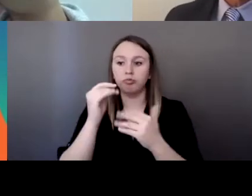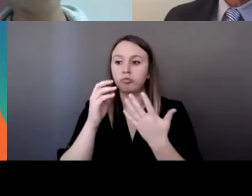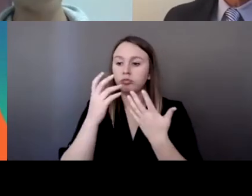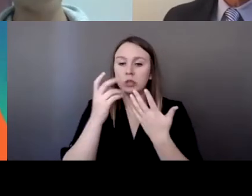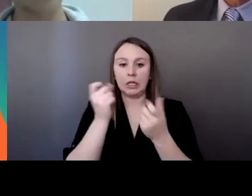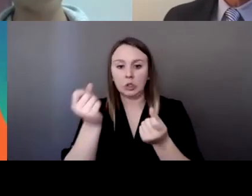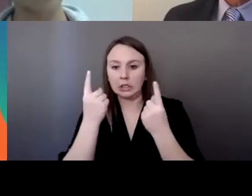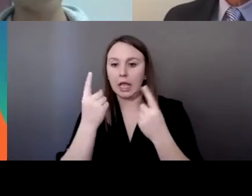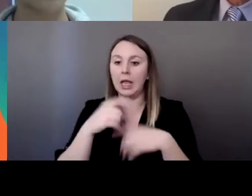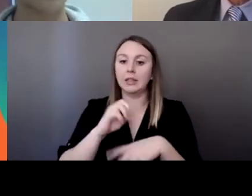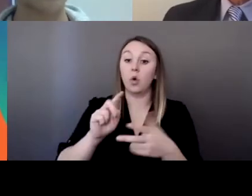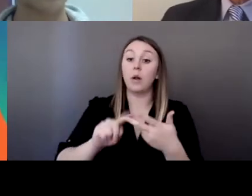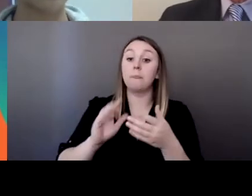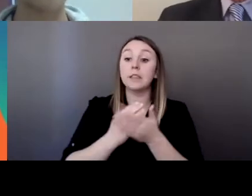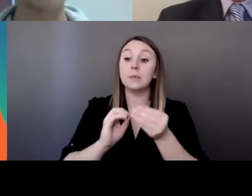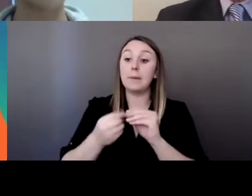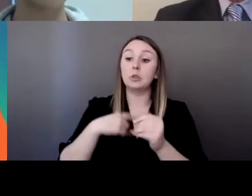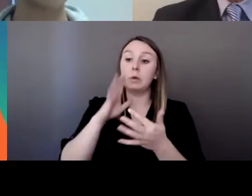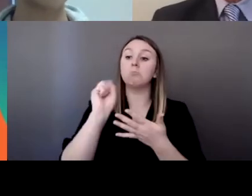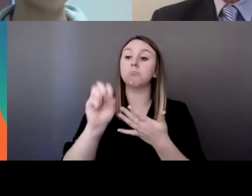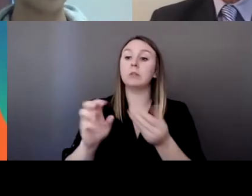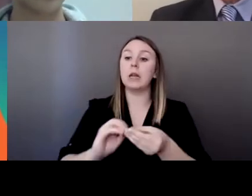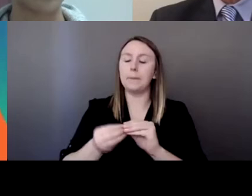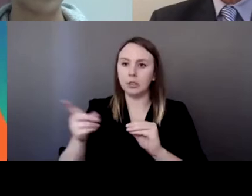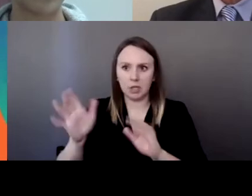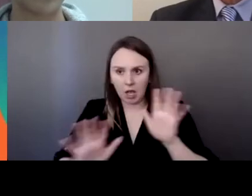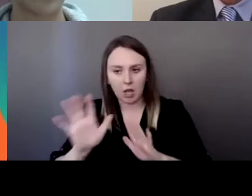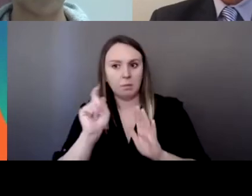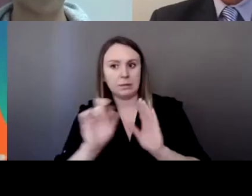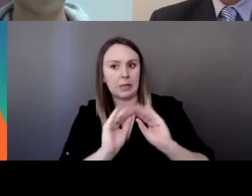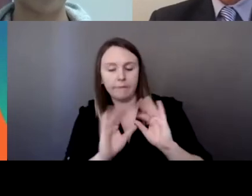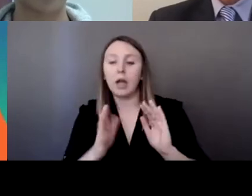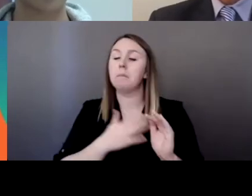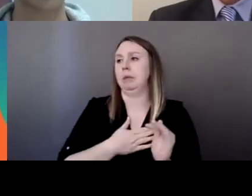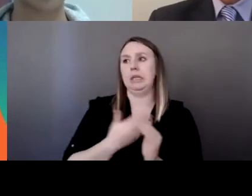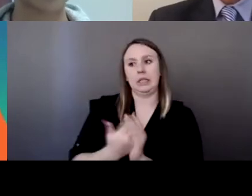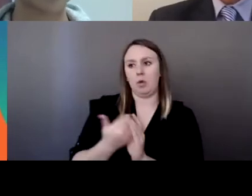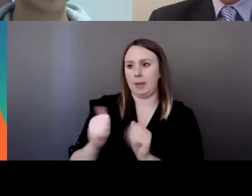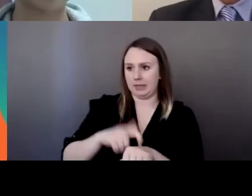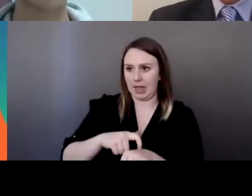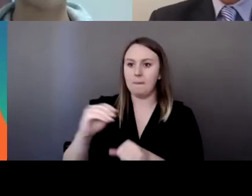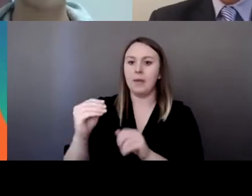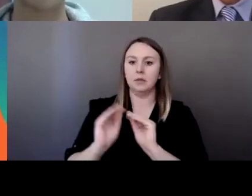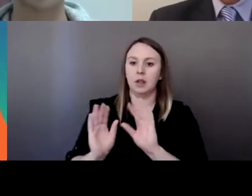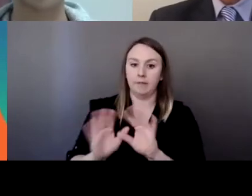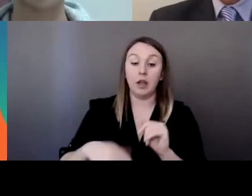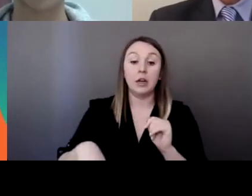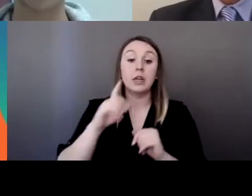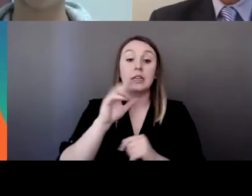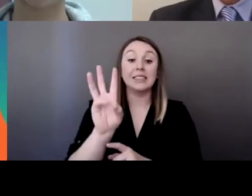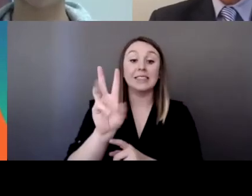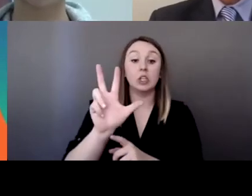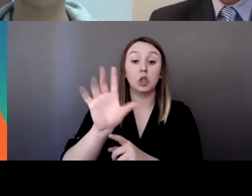need to clarify. So please feel free to interrupt us at any point so we can clarify those. A couple of those that just stood out, 638 and then